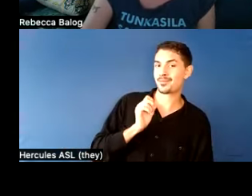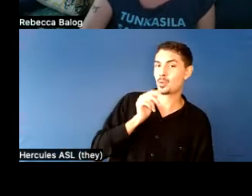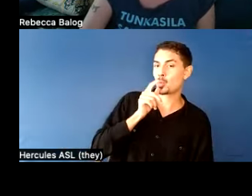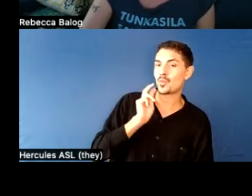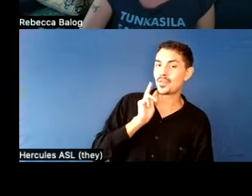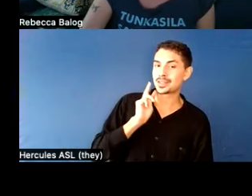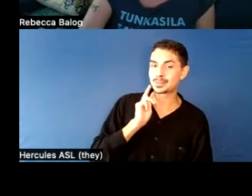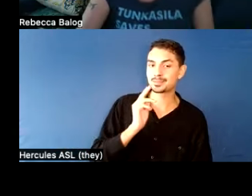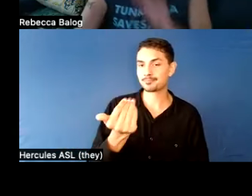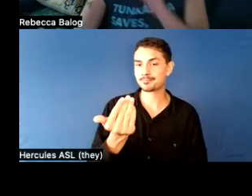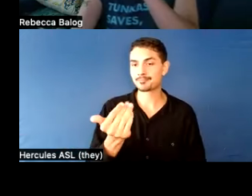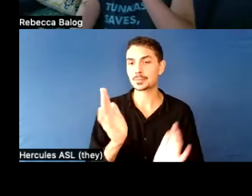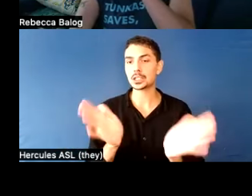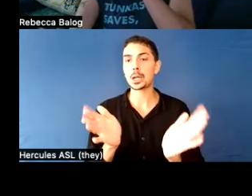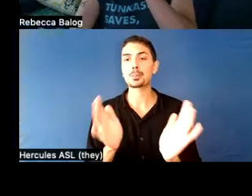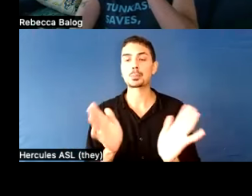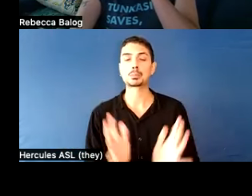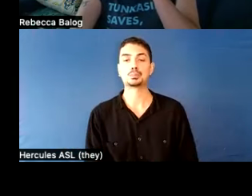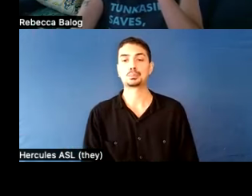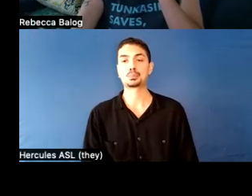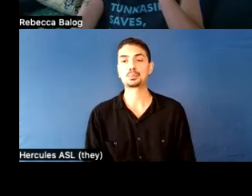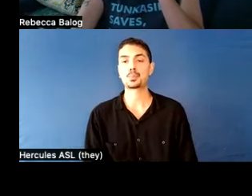Please add in the chat.